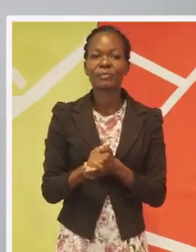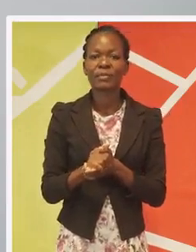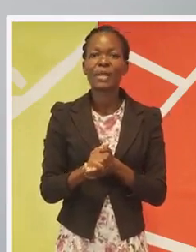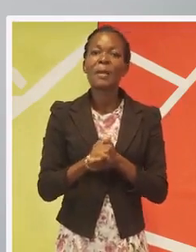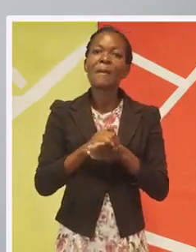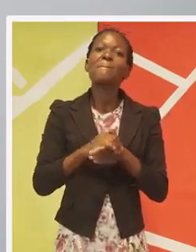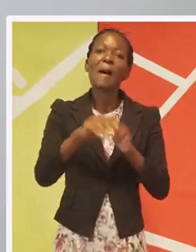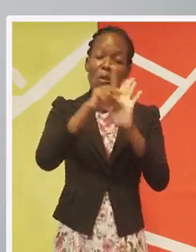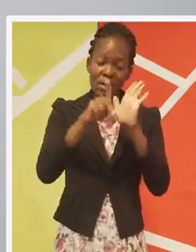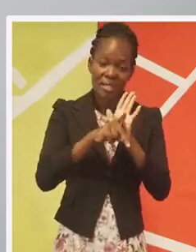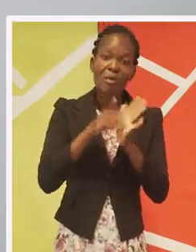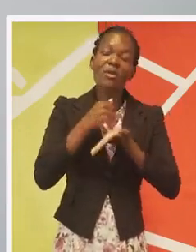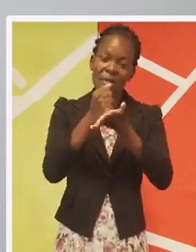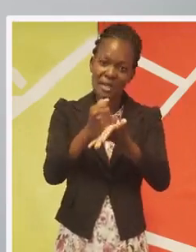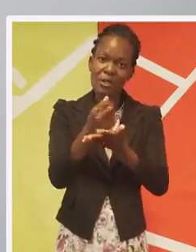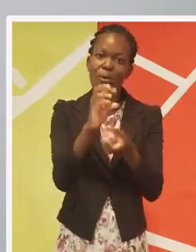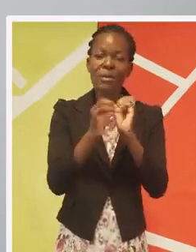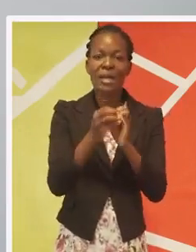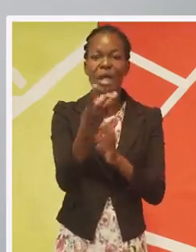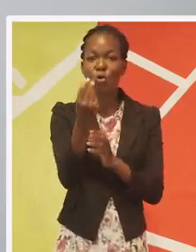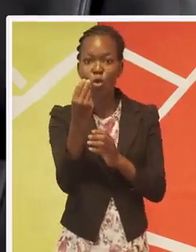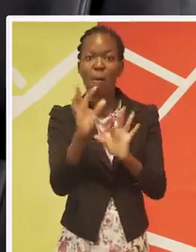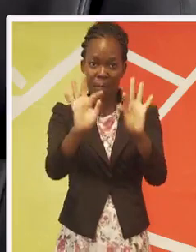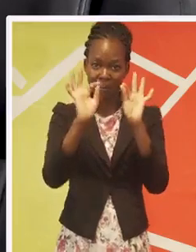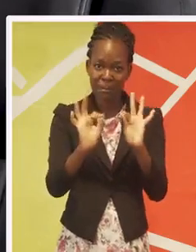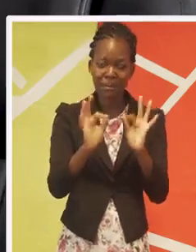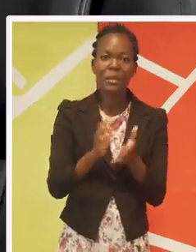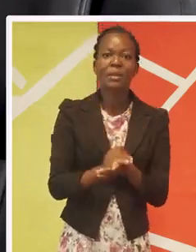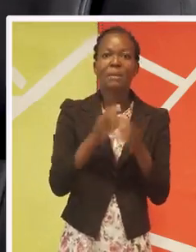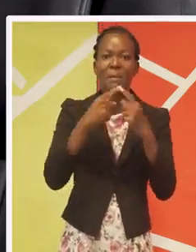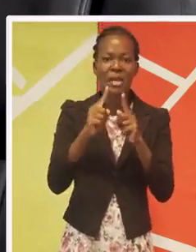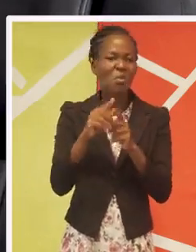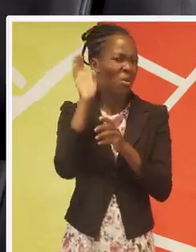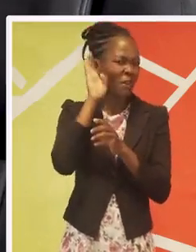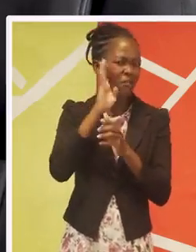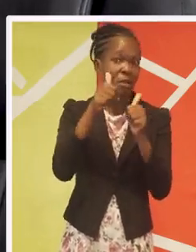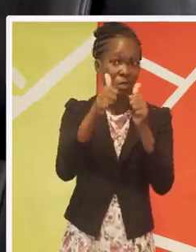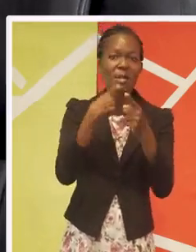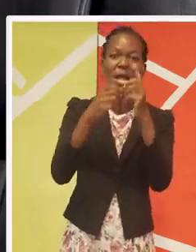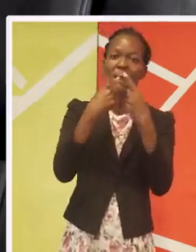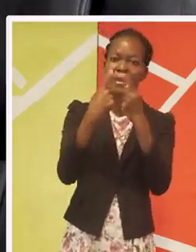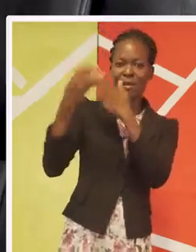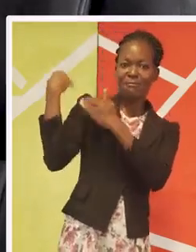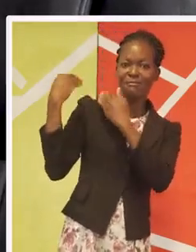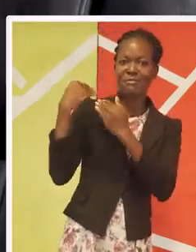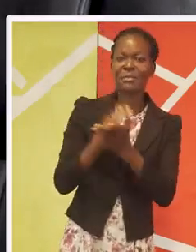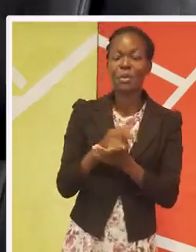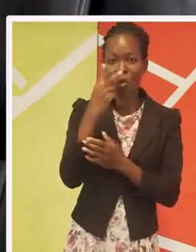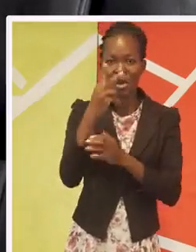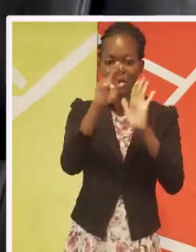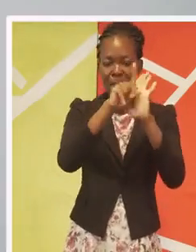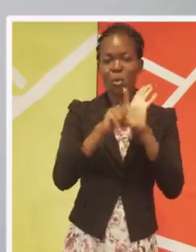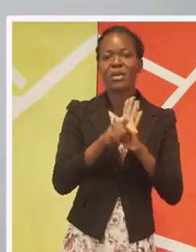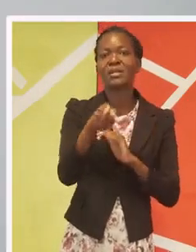make economies more efficient and more effective. And if we look at what we had just talked about, SAPs are basically